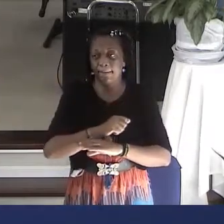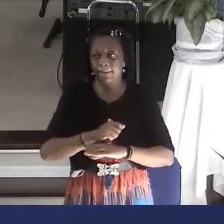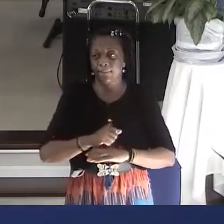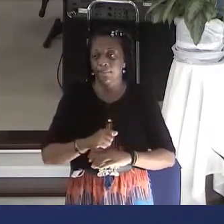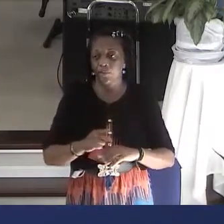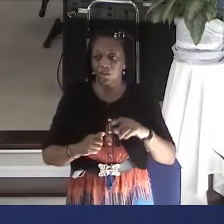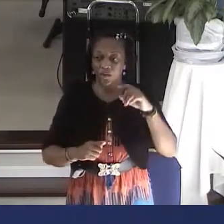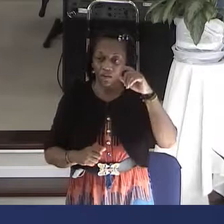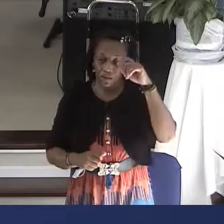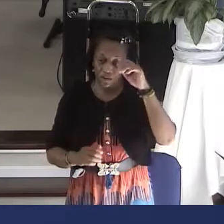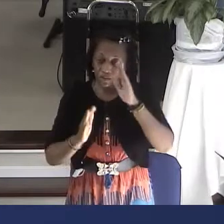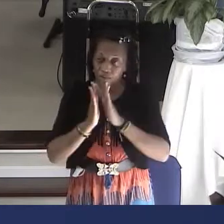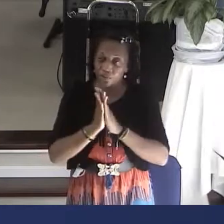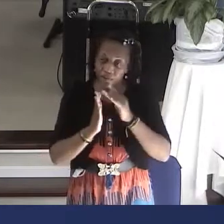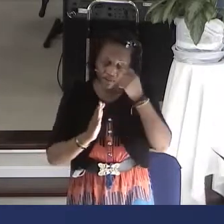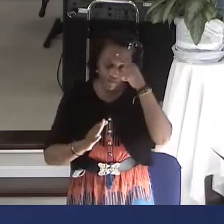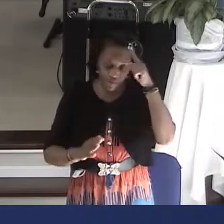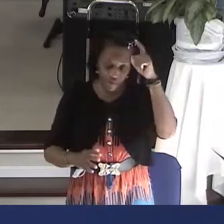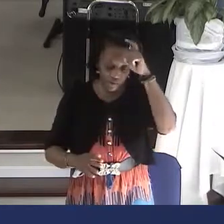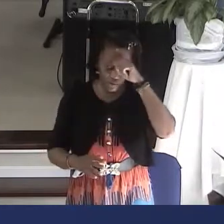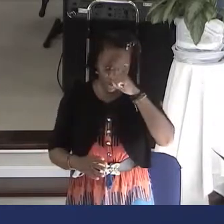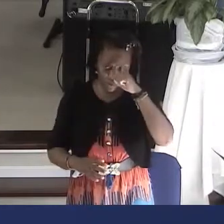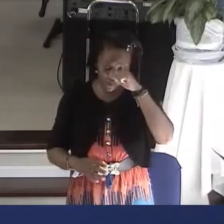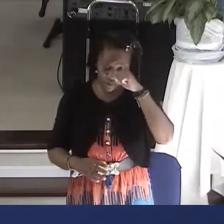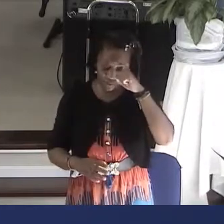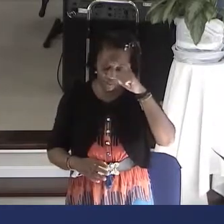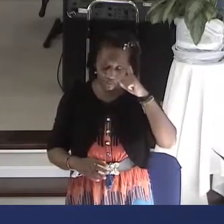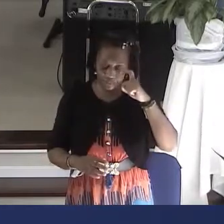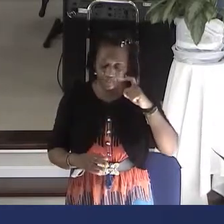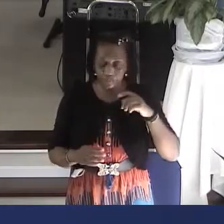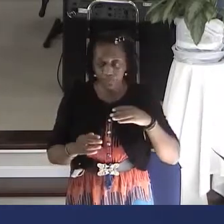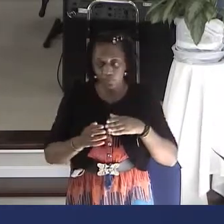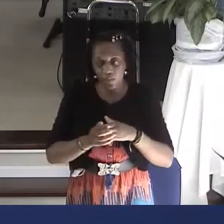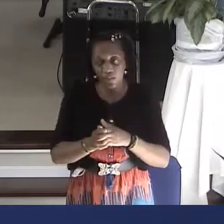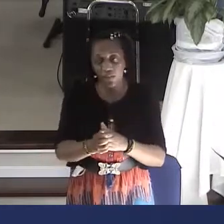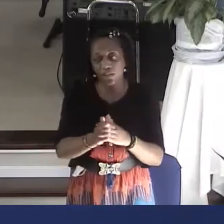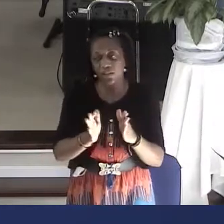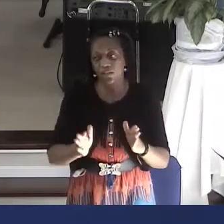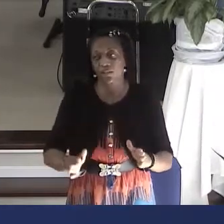both Prime Minister and opposition and every member of Parliament.